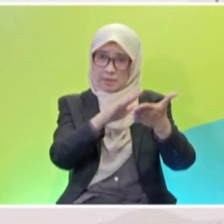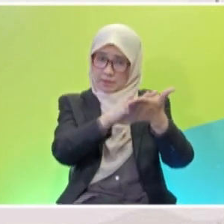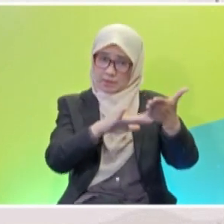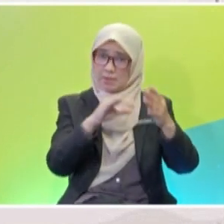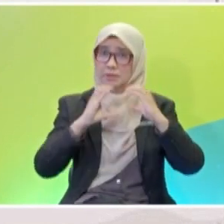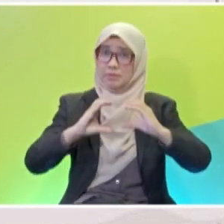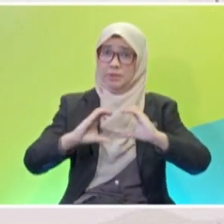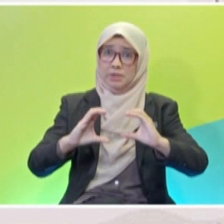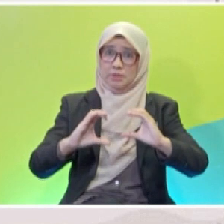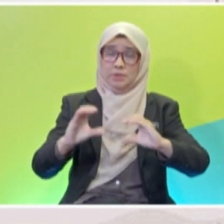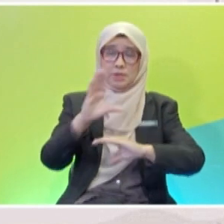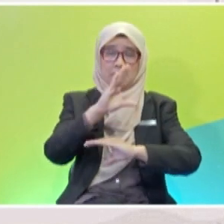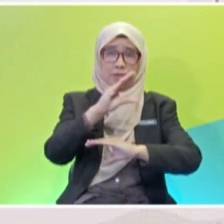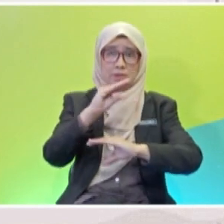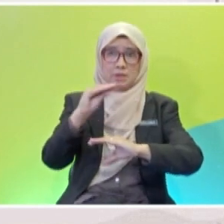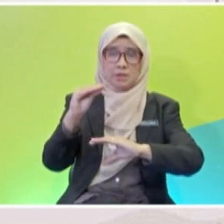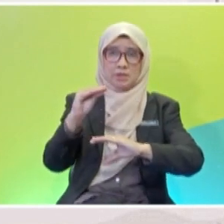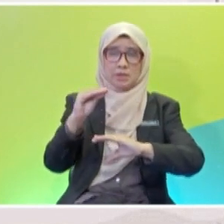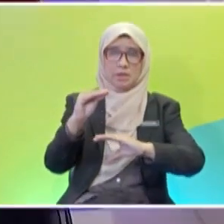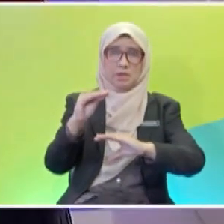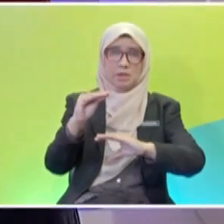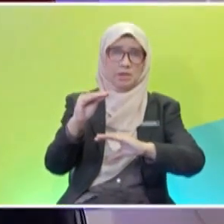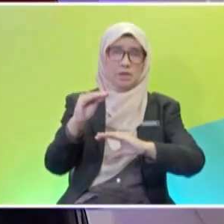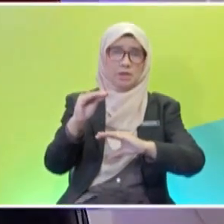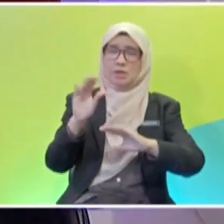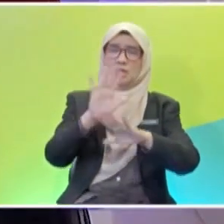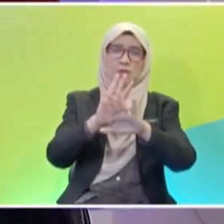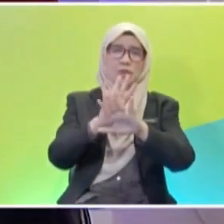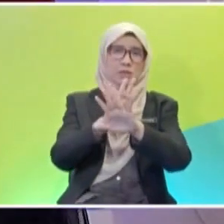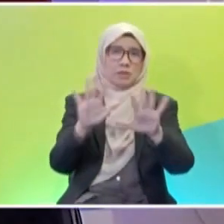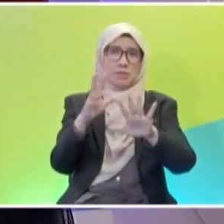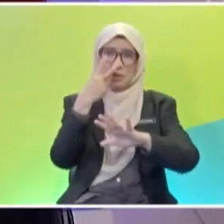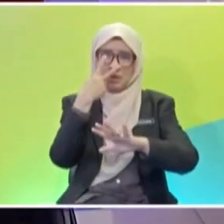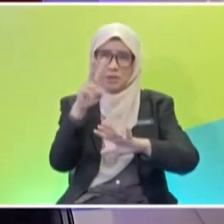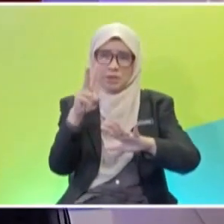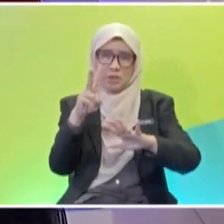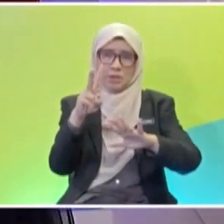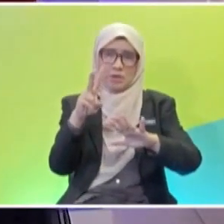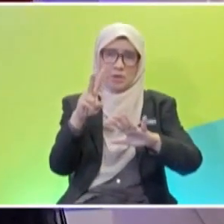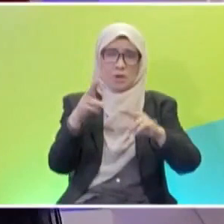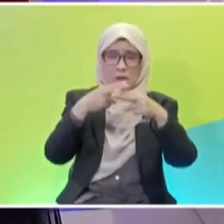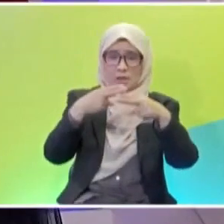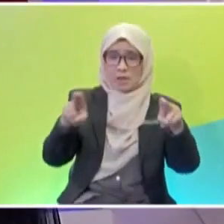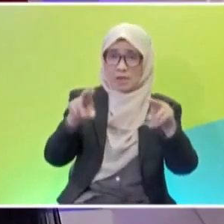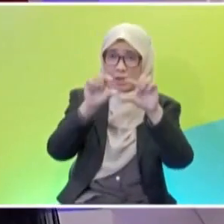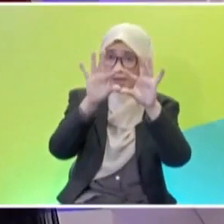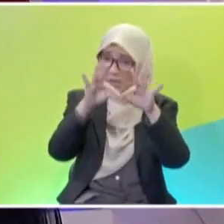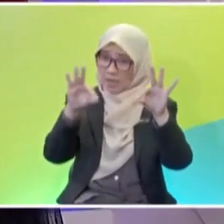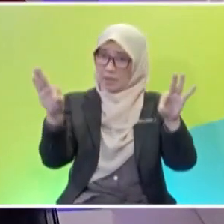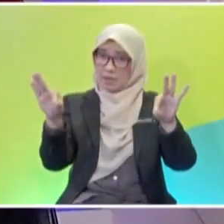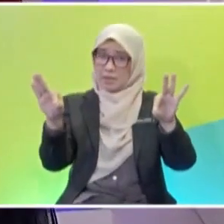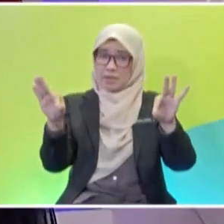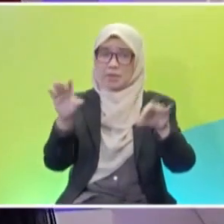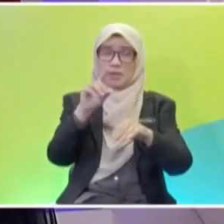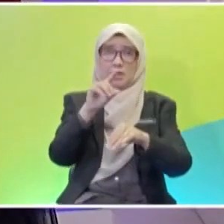sentences and check your answers. Okay, so when we have a reading lesson, mm-hmm. The